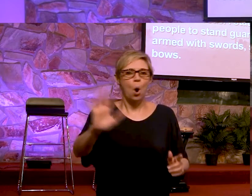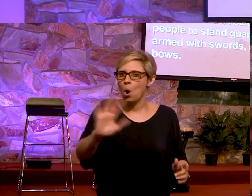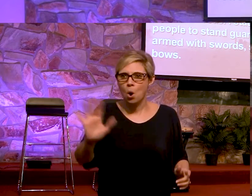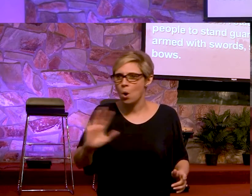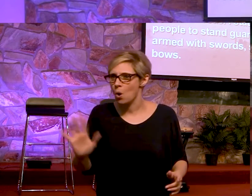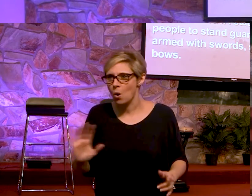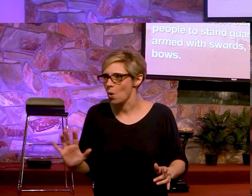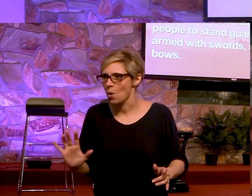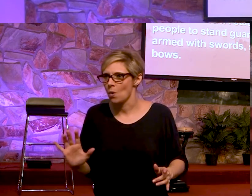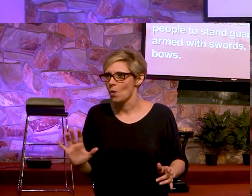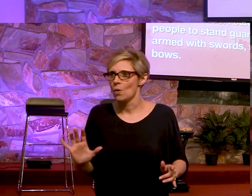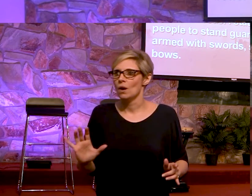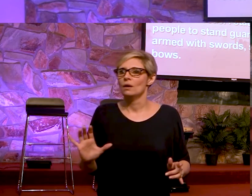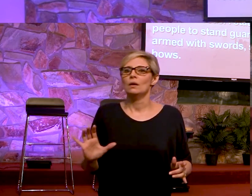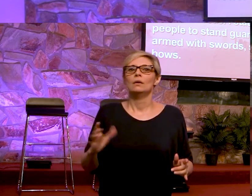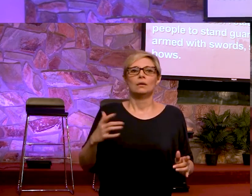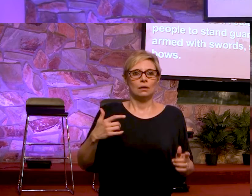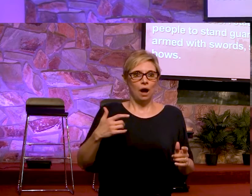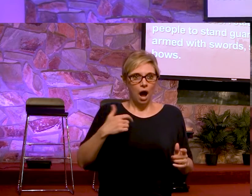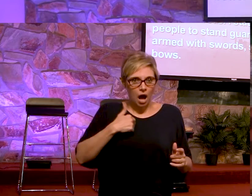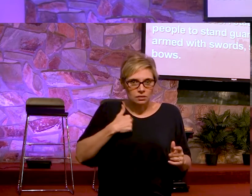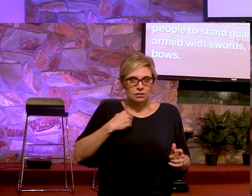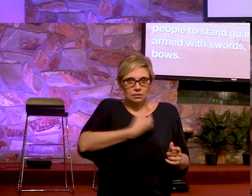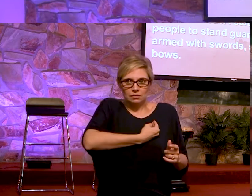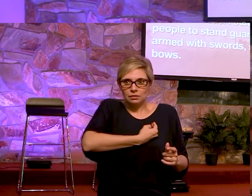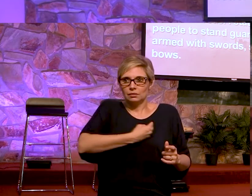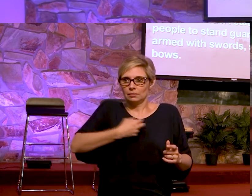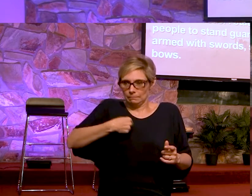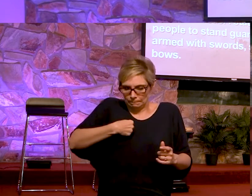about changing. It's about aligning.